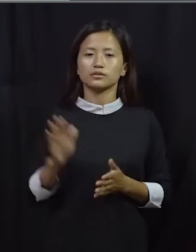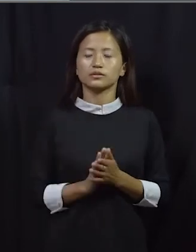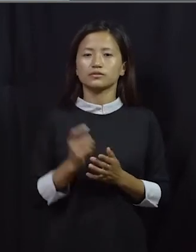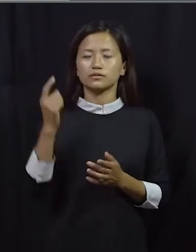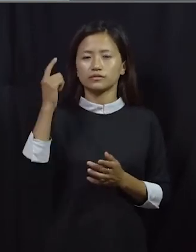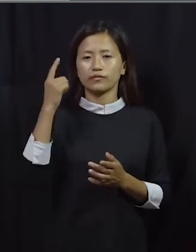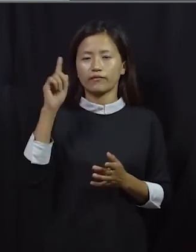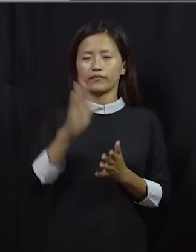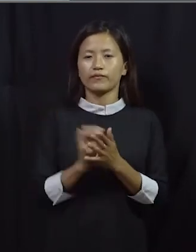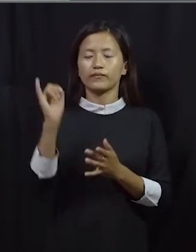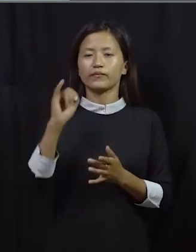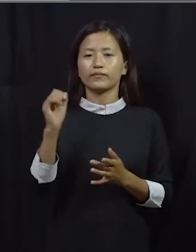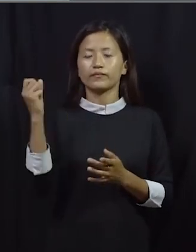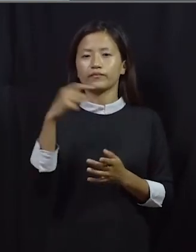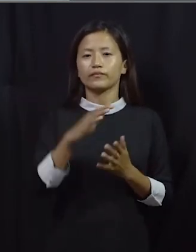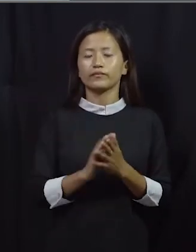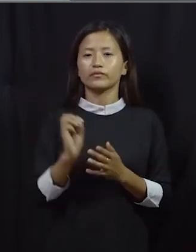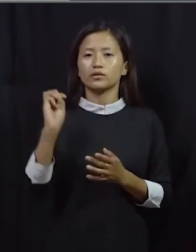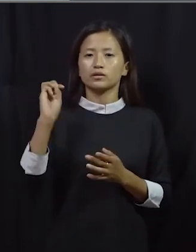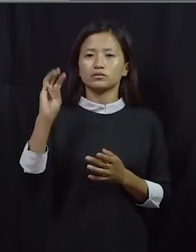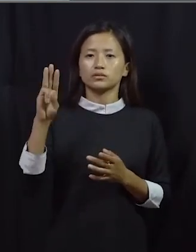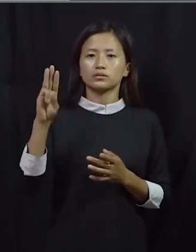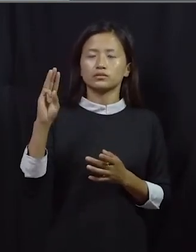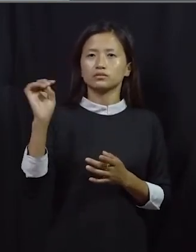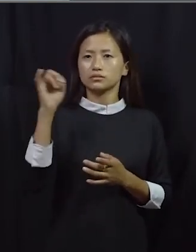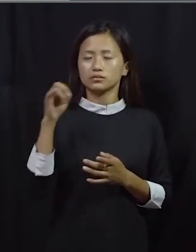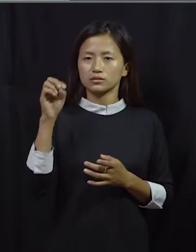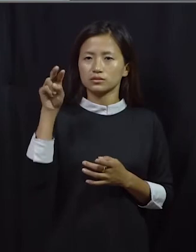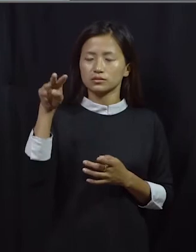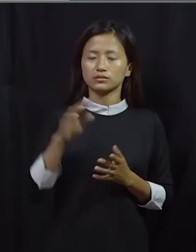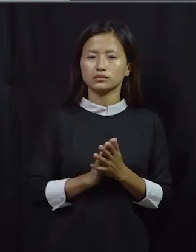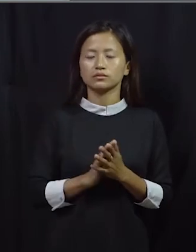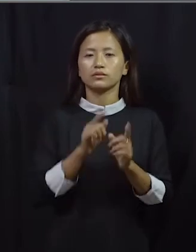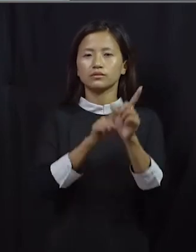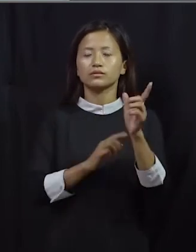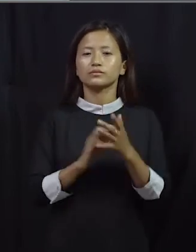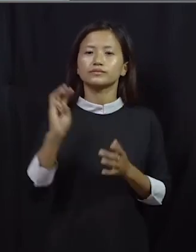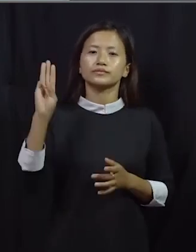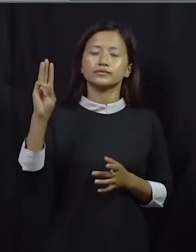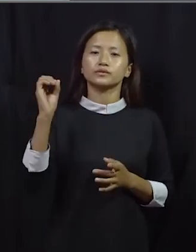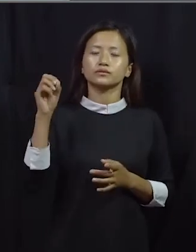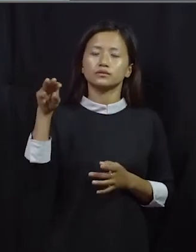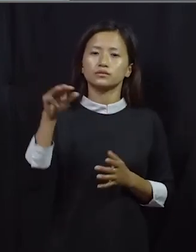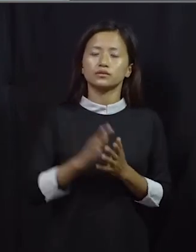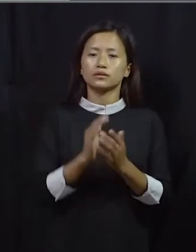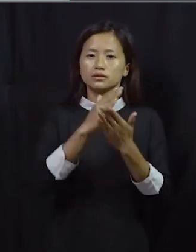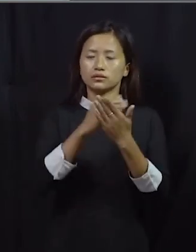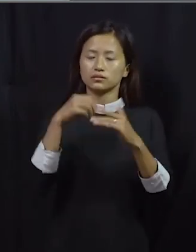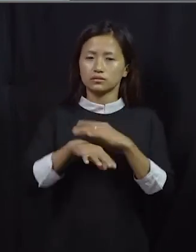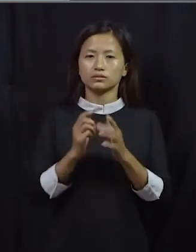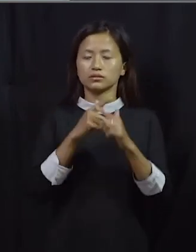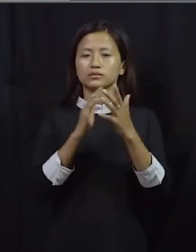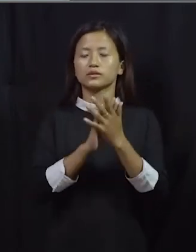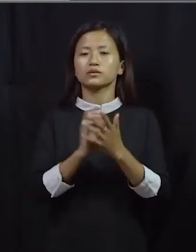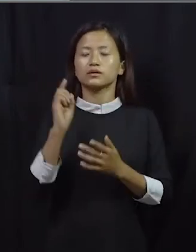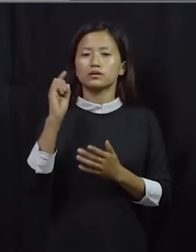6 months, that is 3,600. And also for Y, it is 30,000 into 6 by